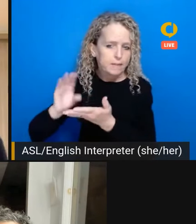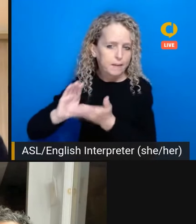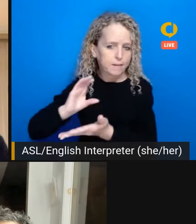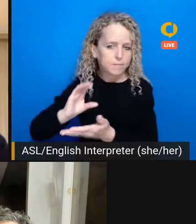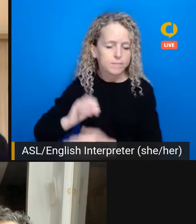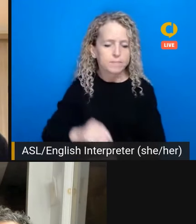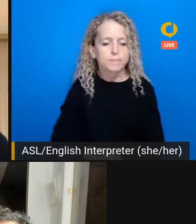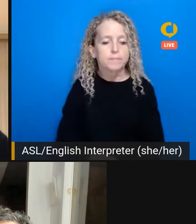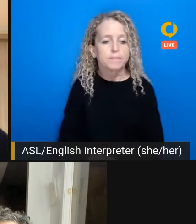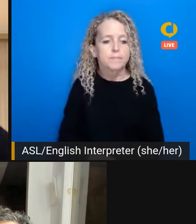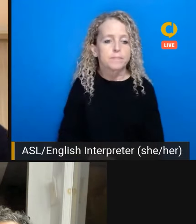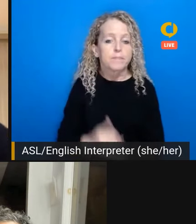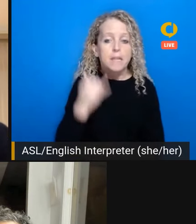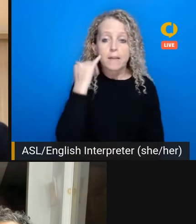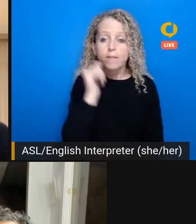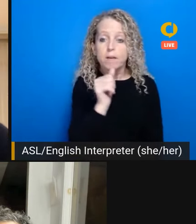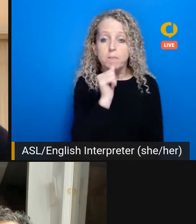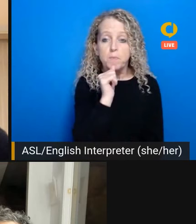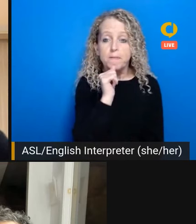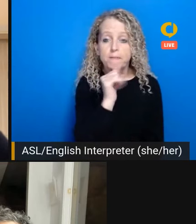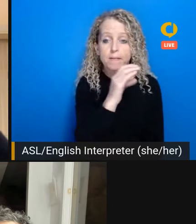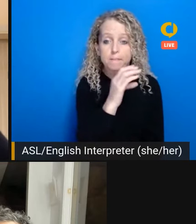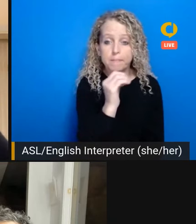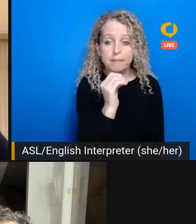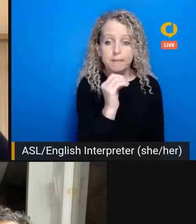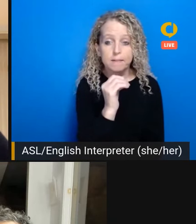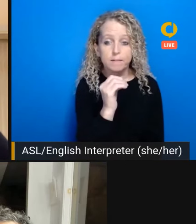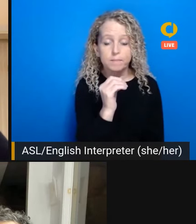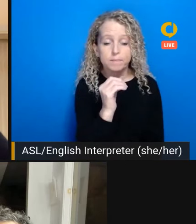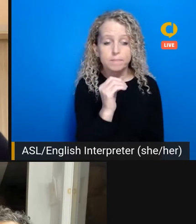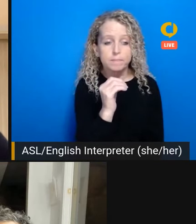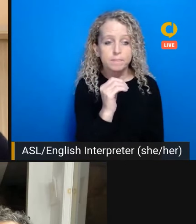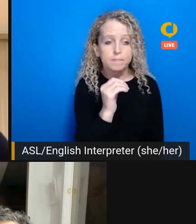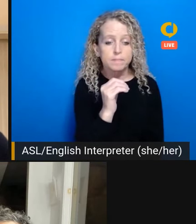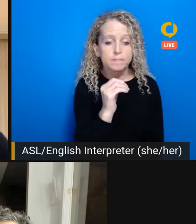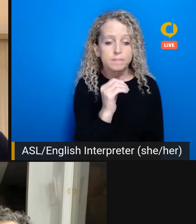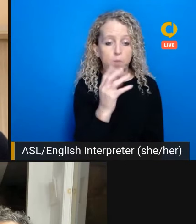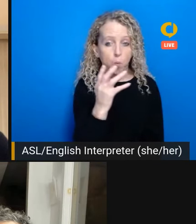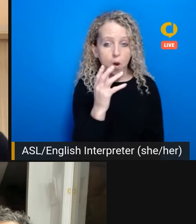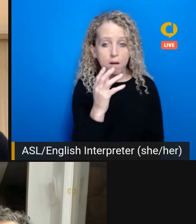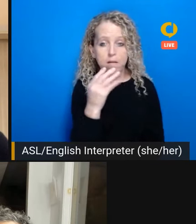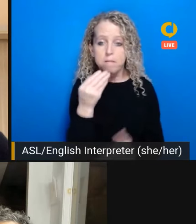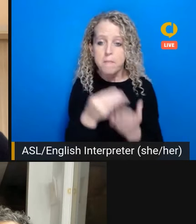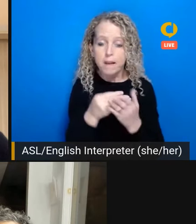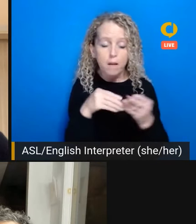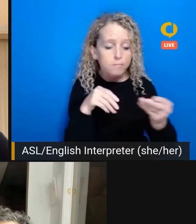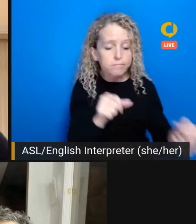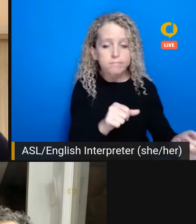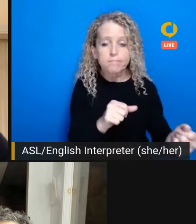when a private company wants to spend money on research and development,